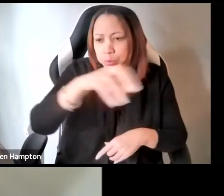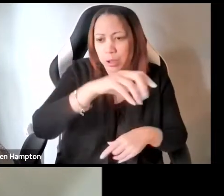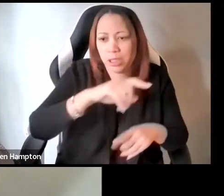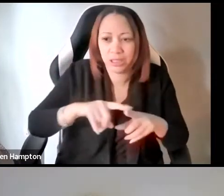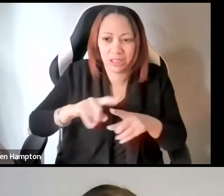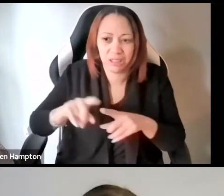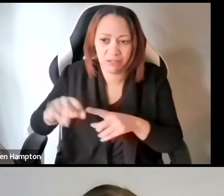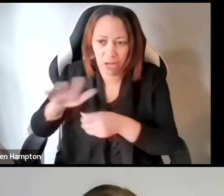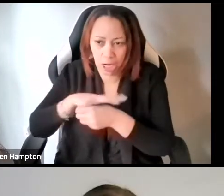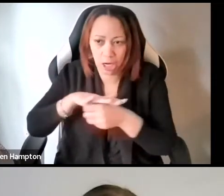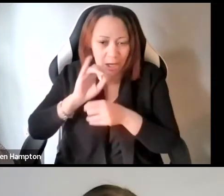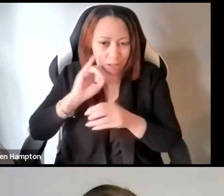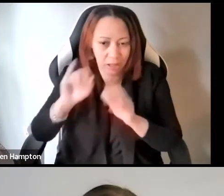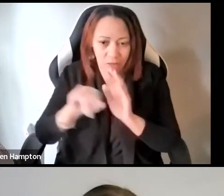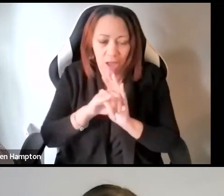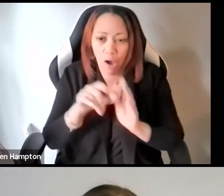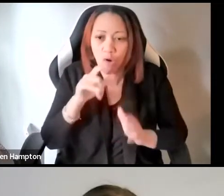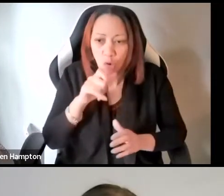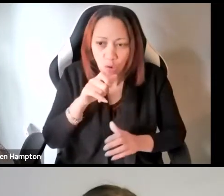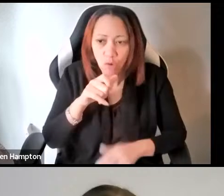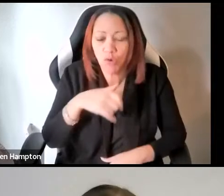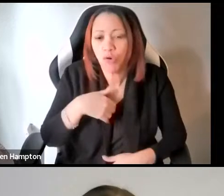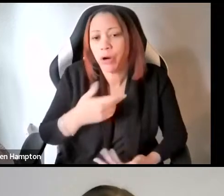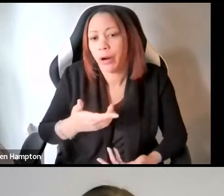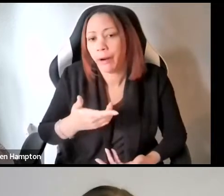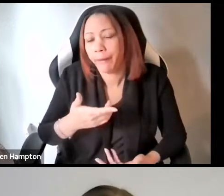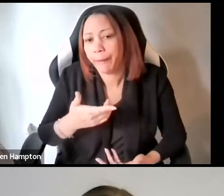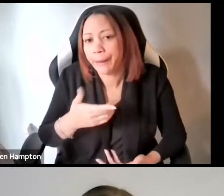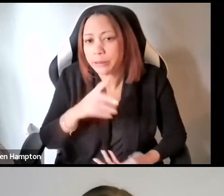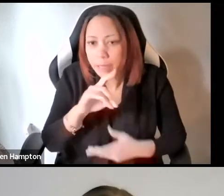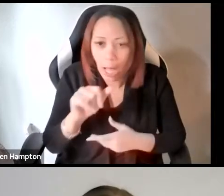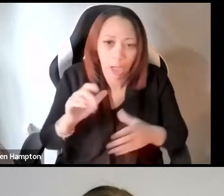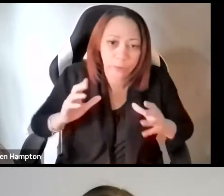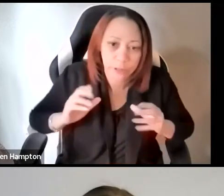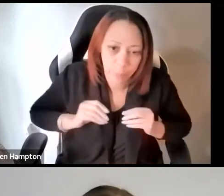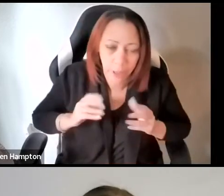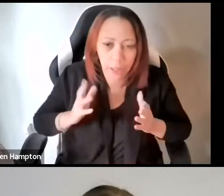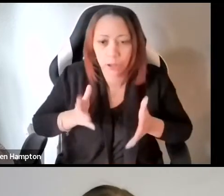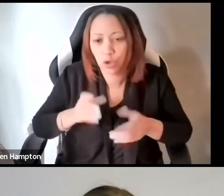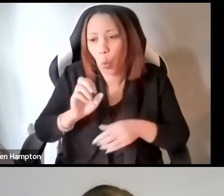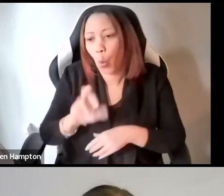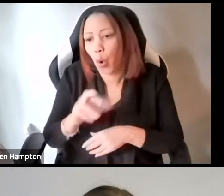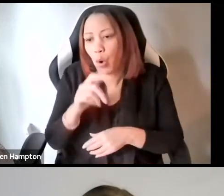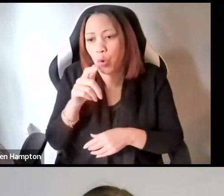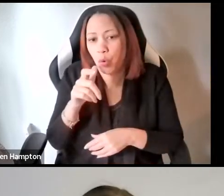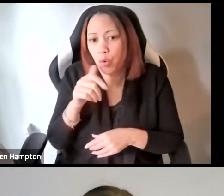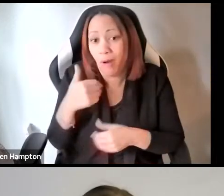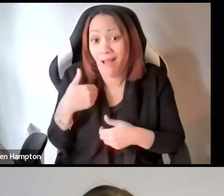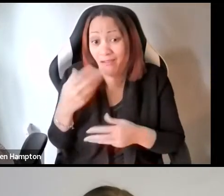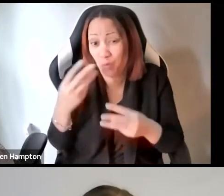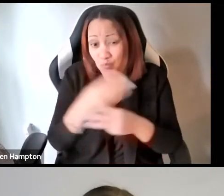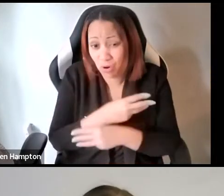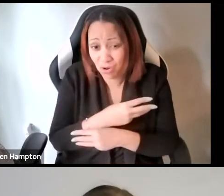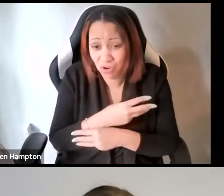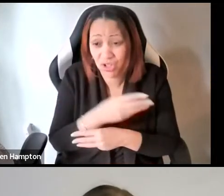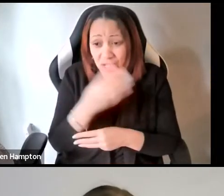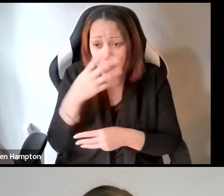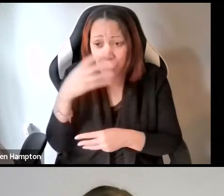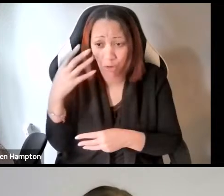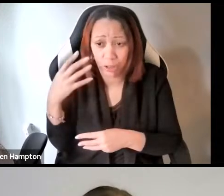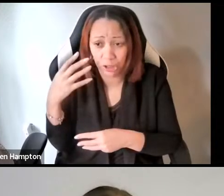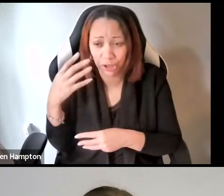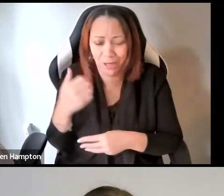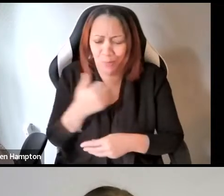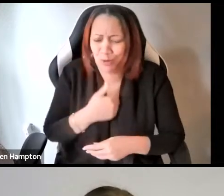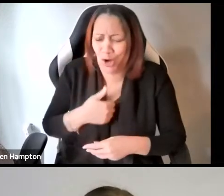identified, who are, for example, DACA recipients, or who have even worse immigration. I'm sorry, I have a